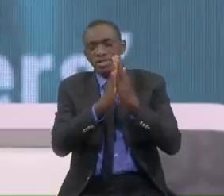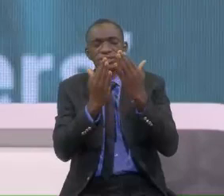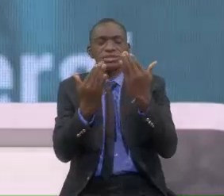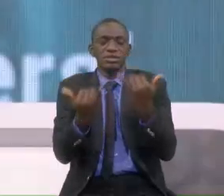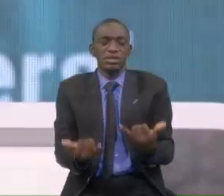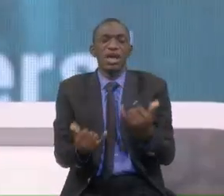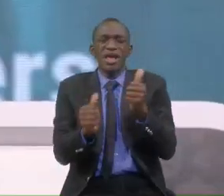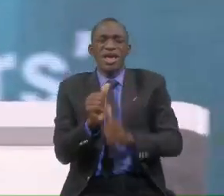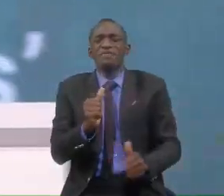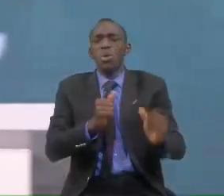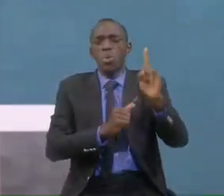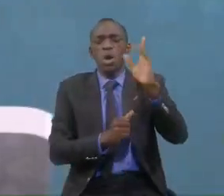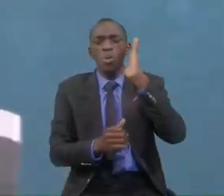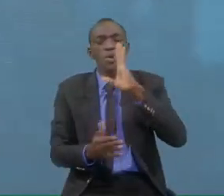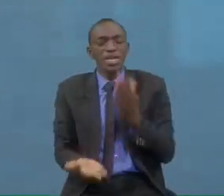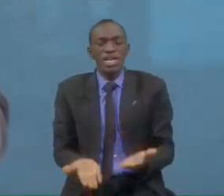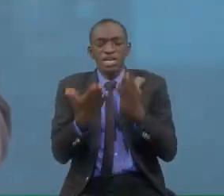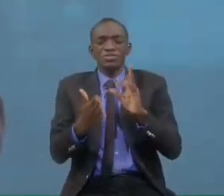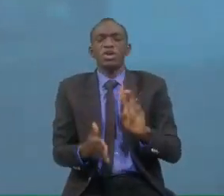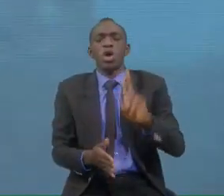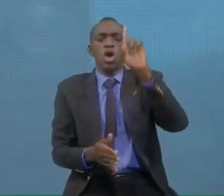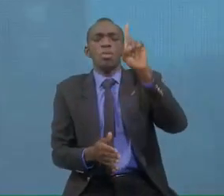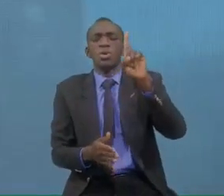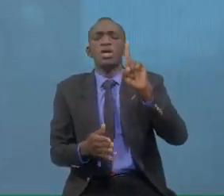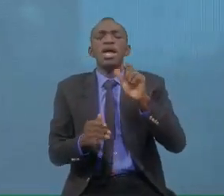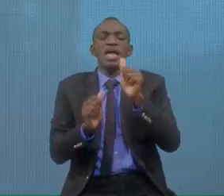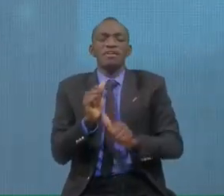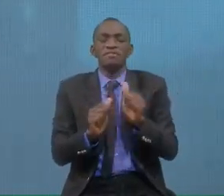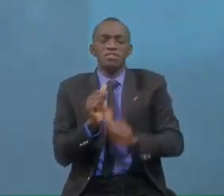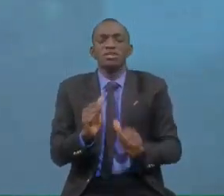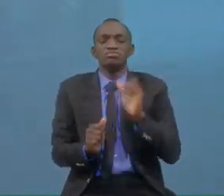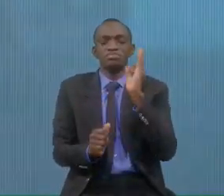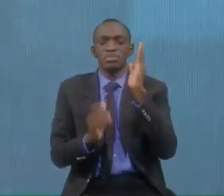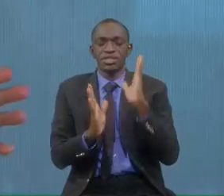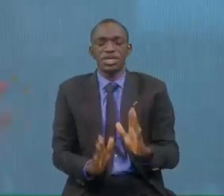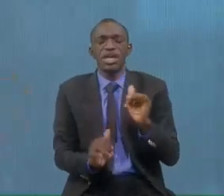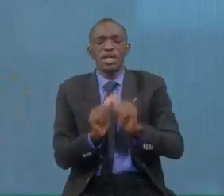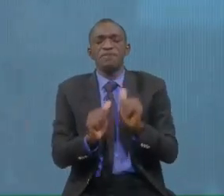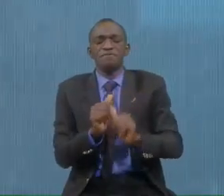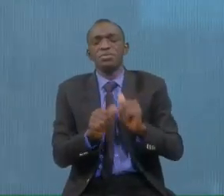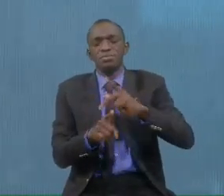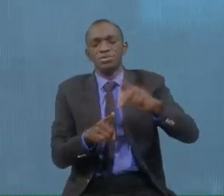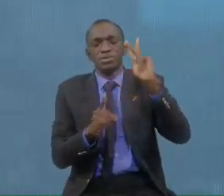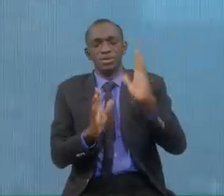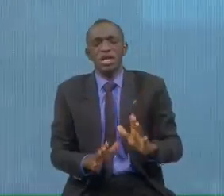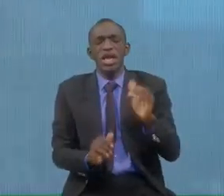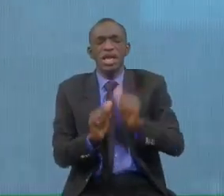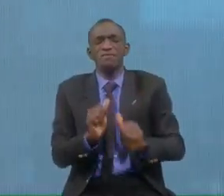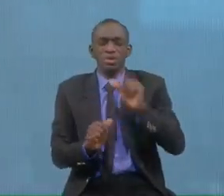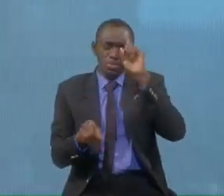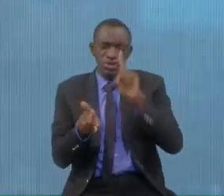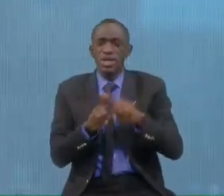be lifted up. Every minister, every professional, every brother, every